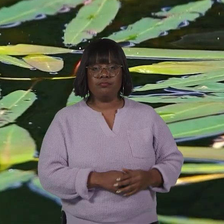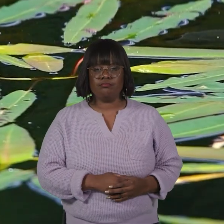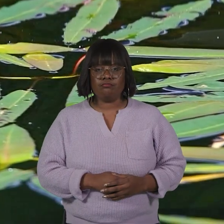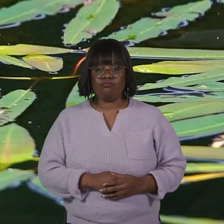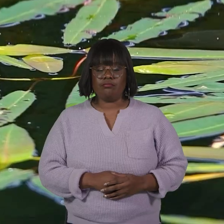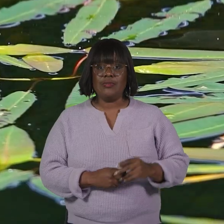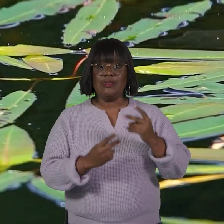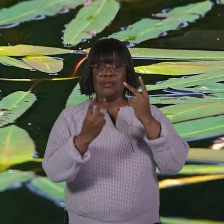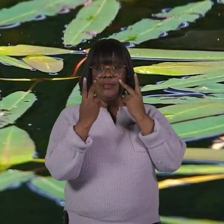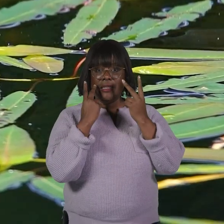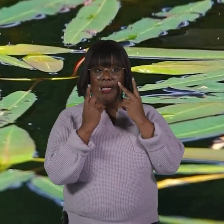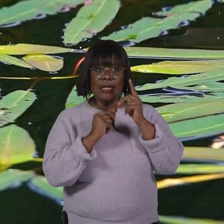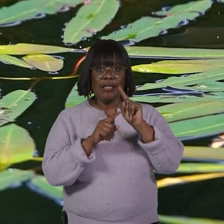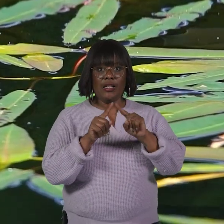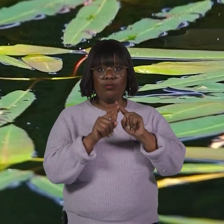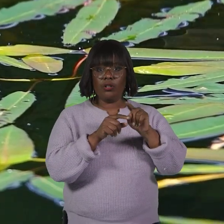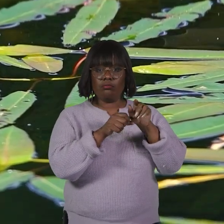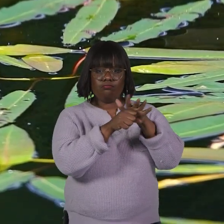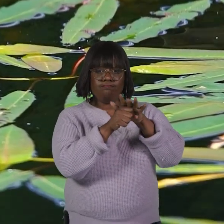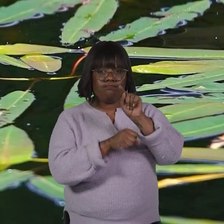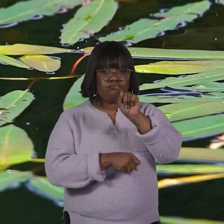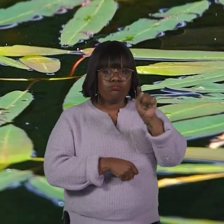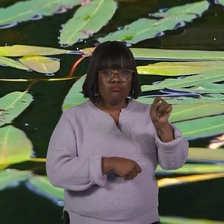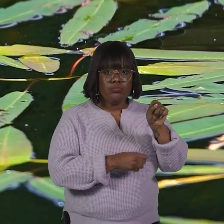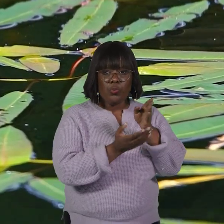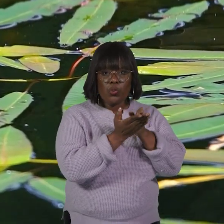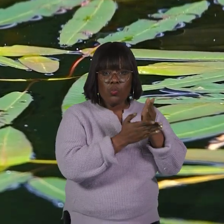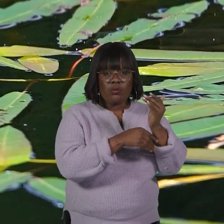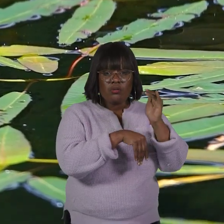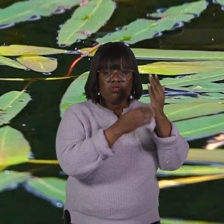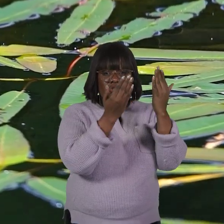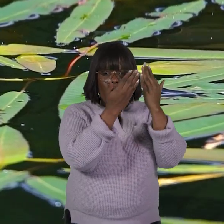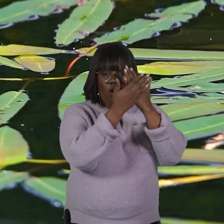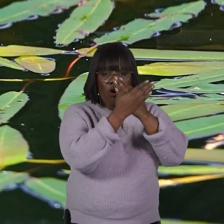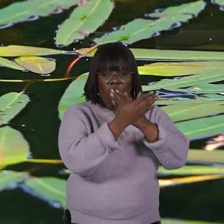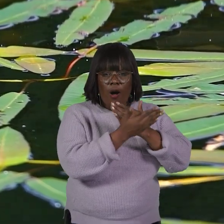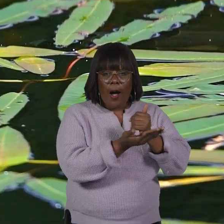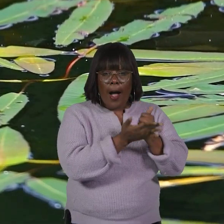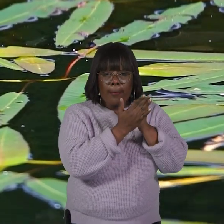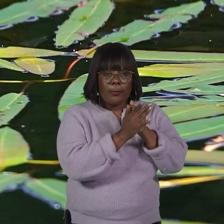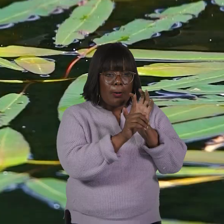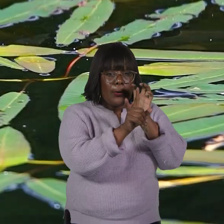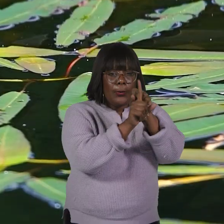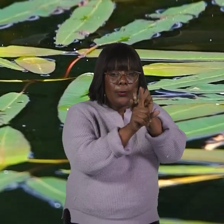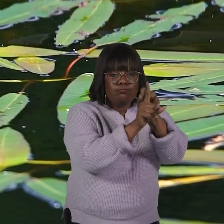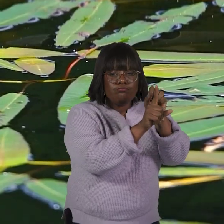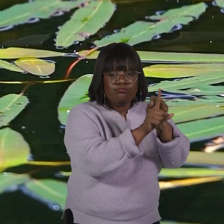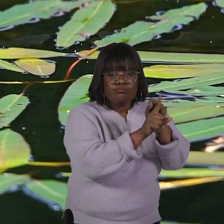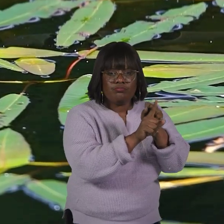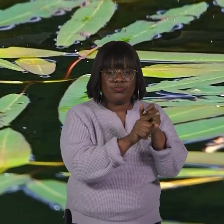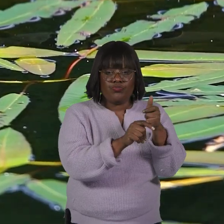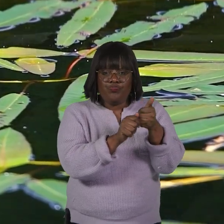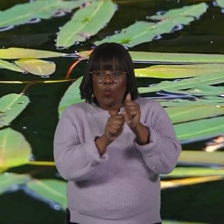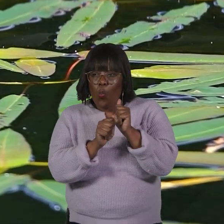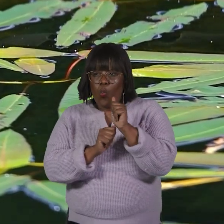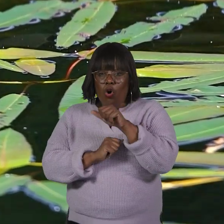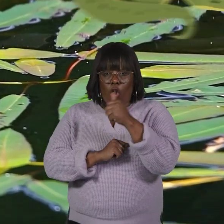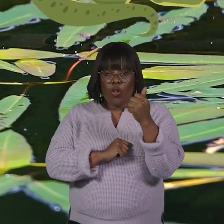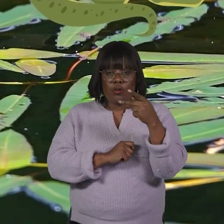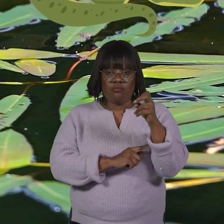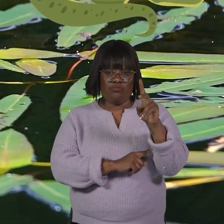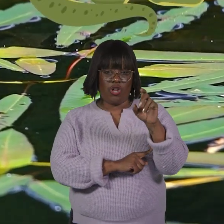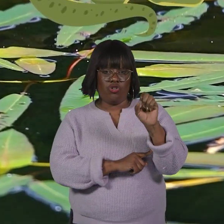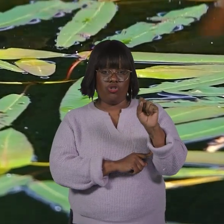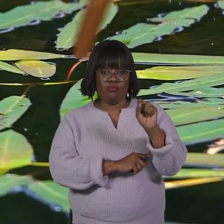Seeing in multiple directions and in the dark helps these slick animals avoid sneaky predators like